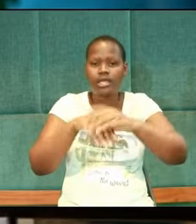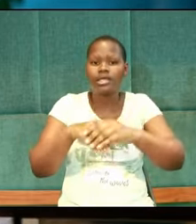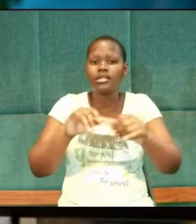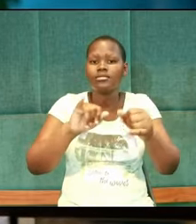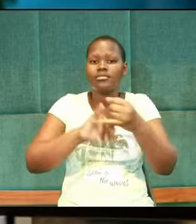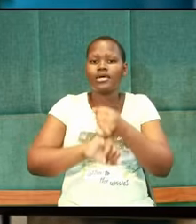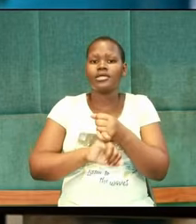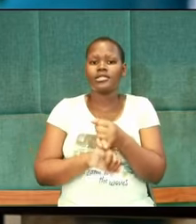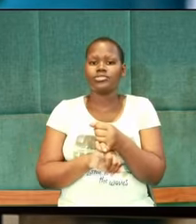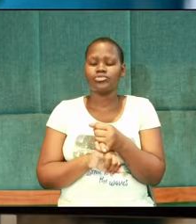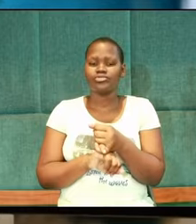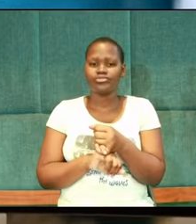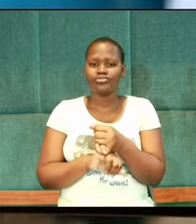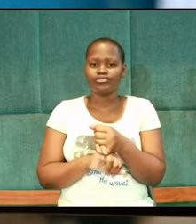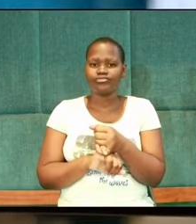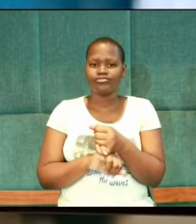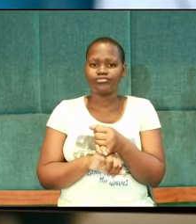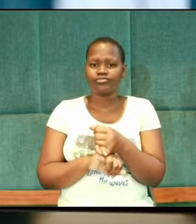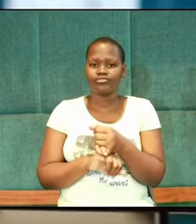will your marriage succeed?